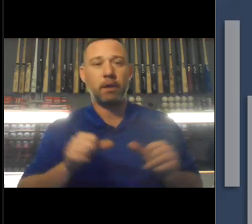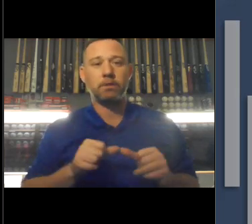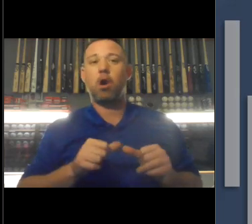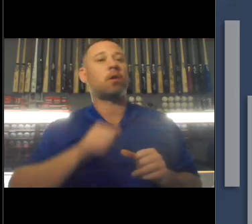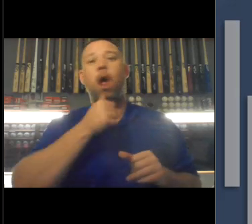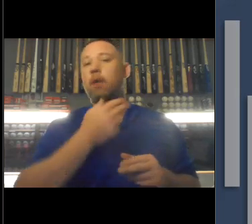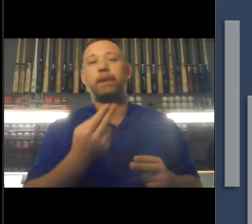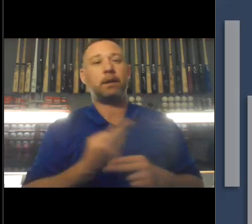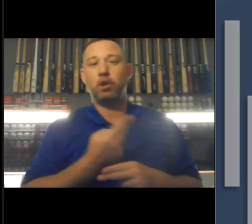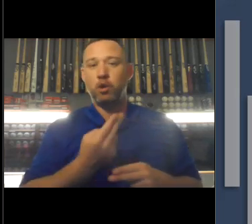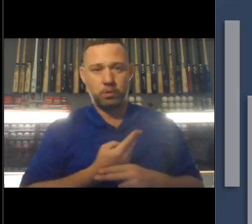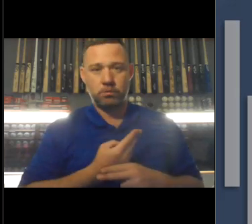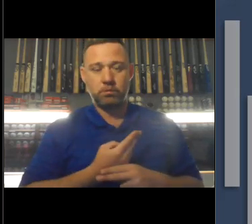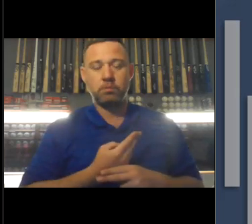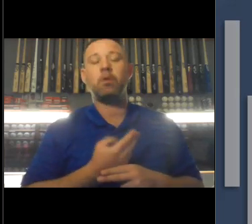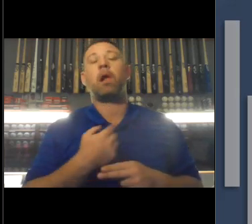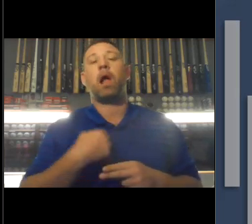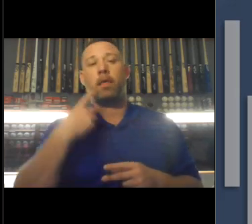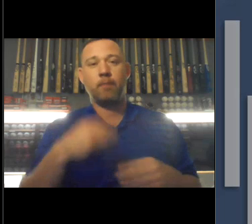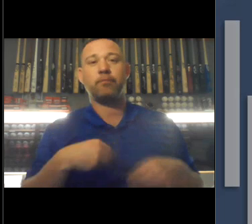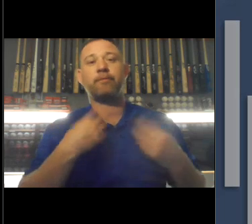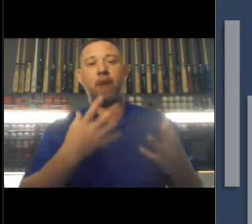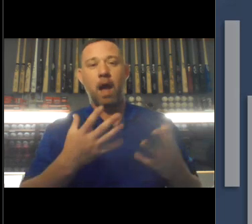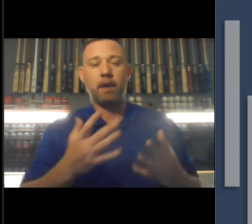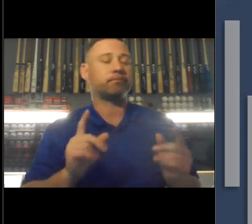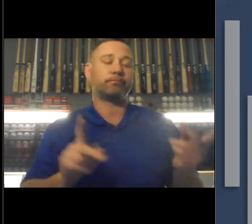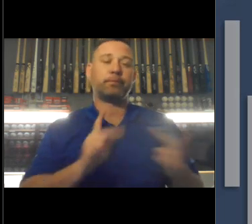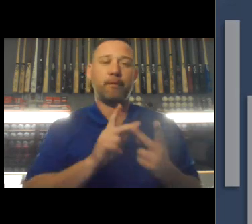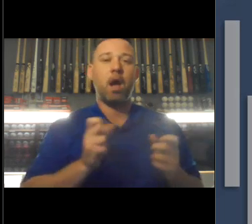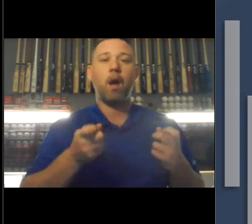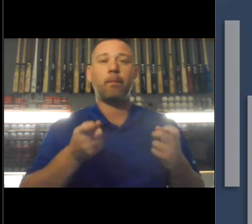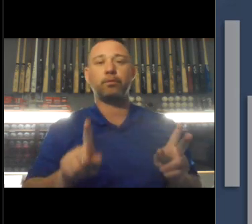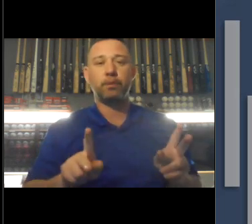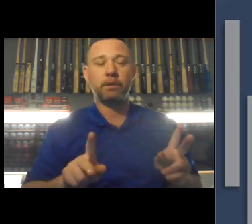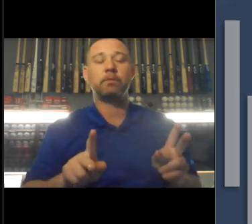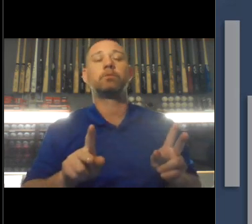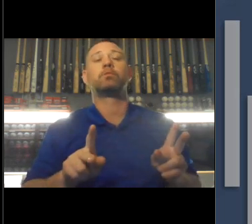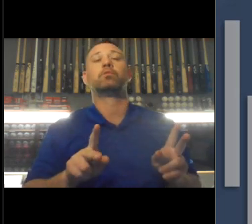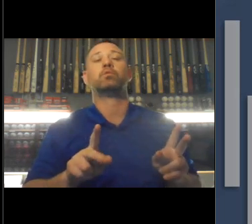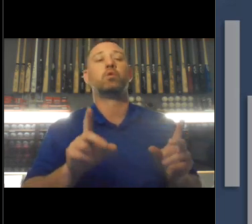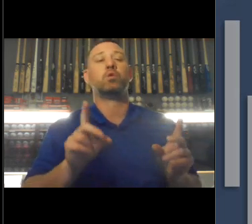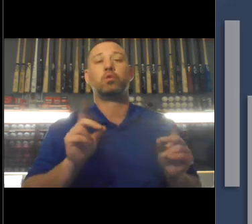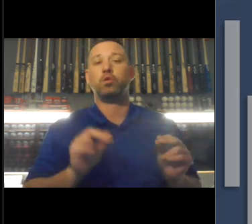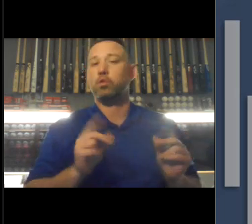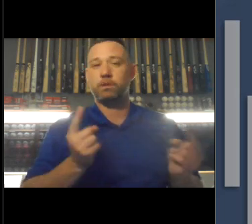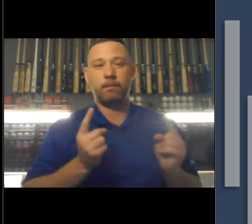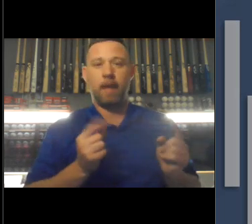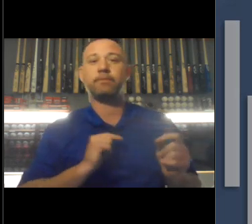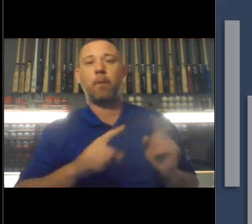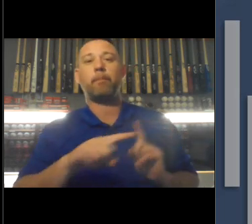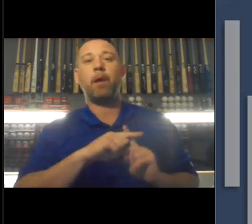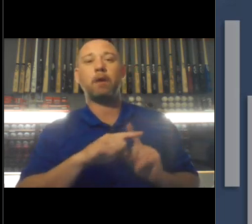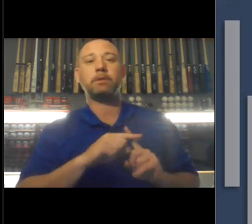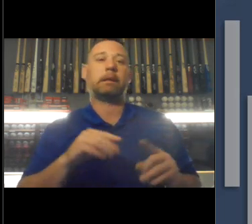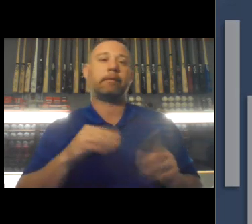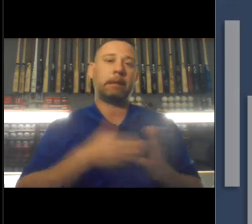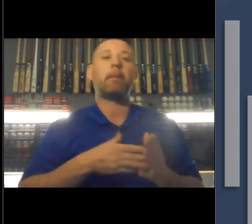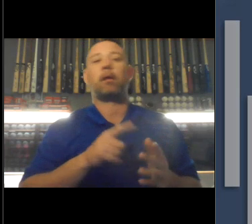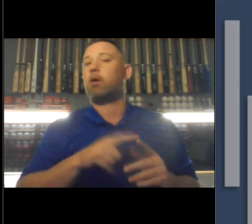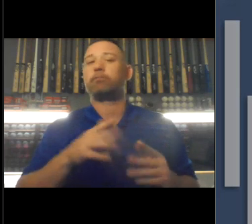being used anymore, I think provide an ideal opportunity to really do something that has a positive impact on the